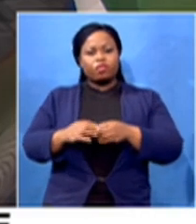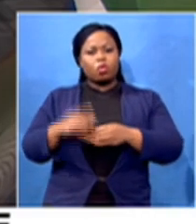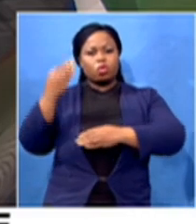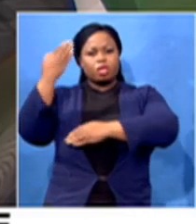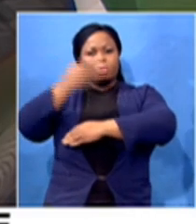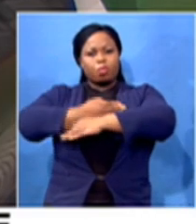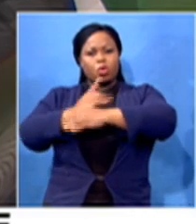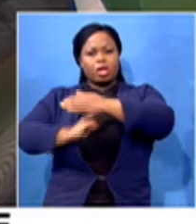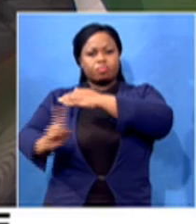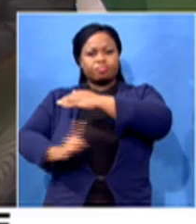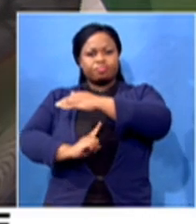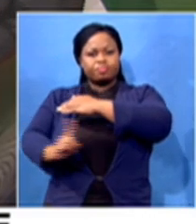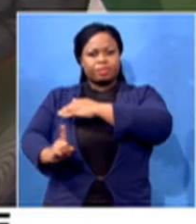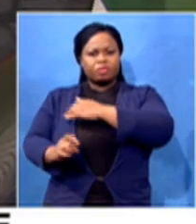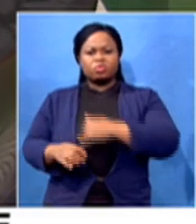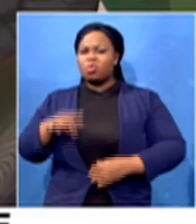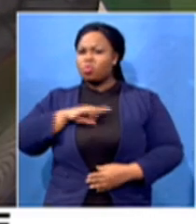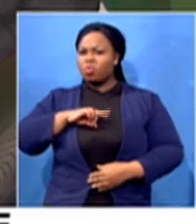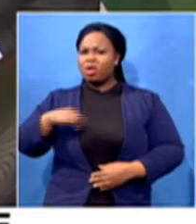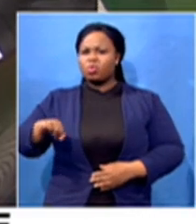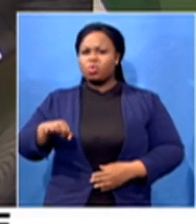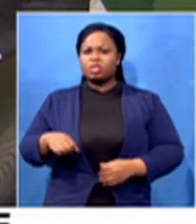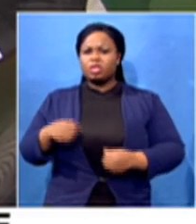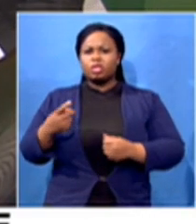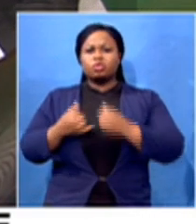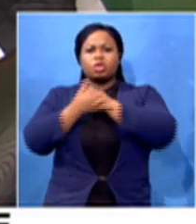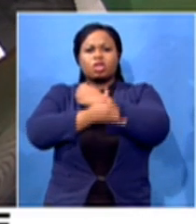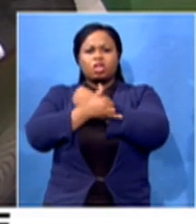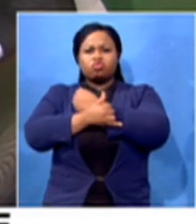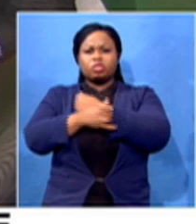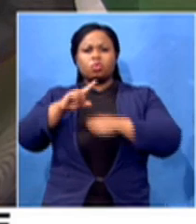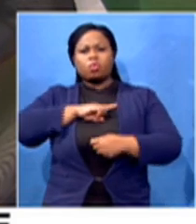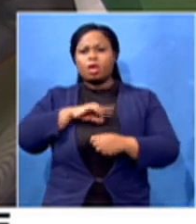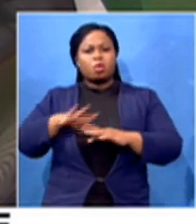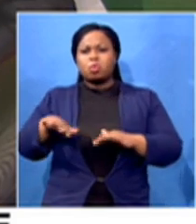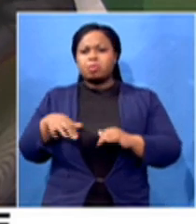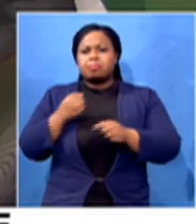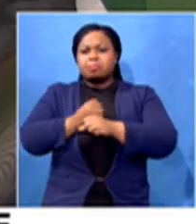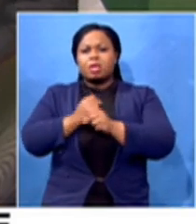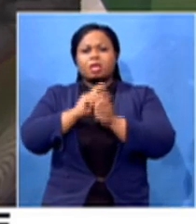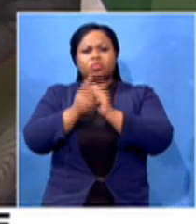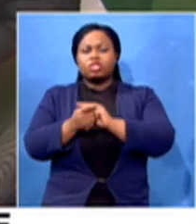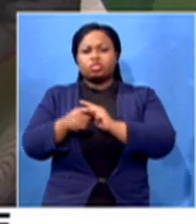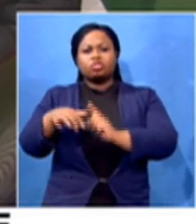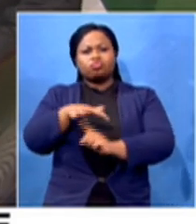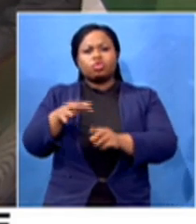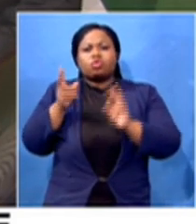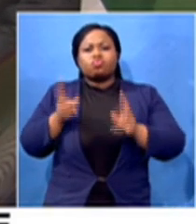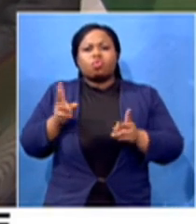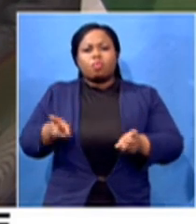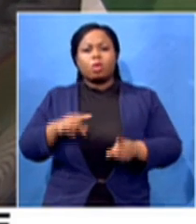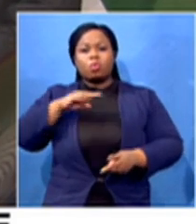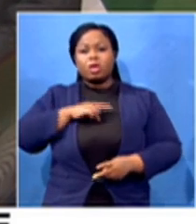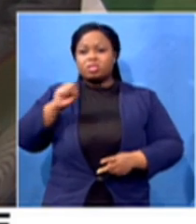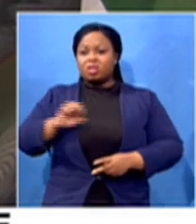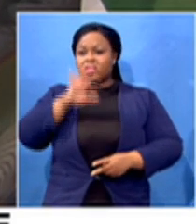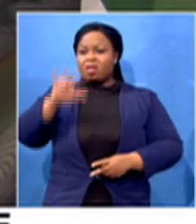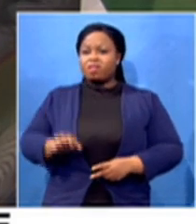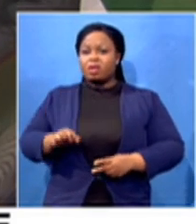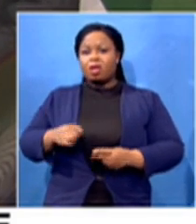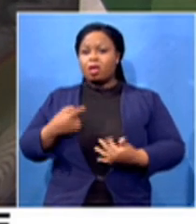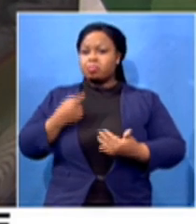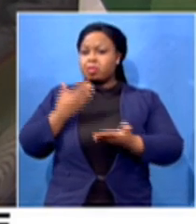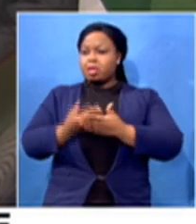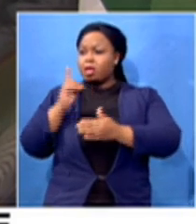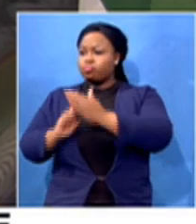So what is stopping the two countries from making this a normality, a situation where a South African holding a passport can walk into Lesotho and go and